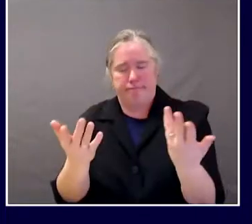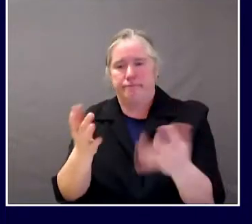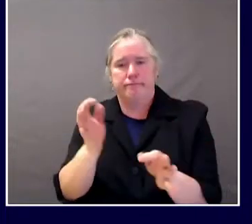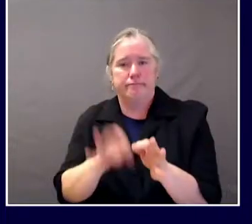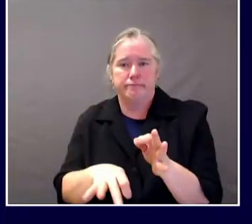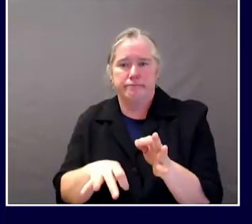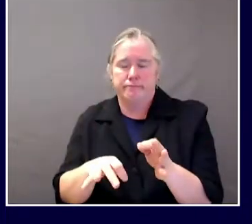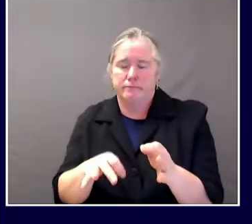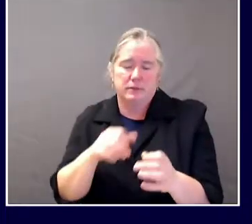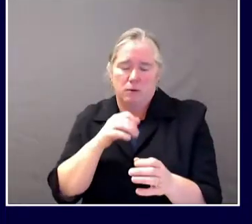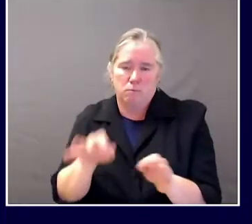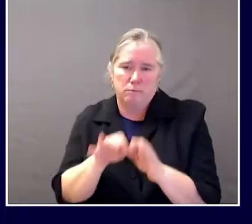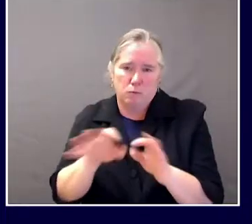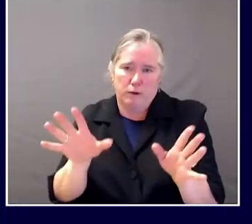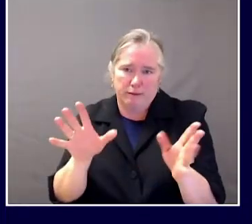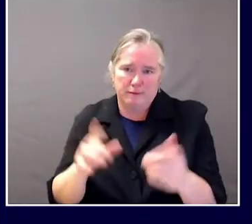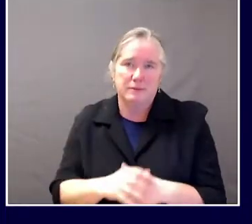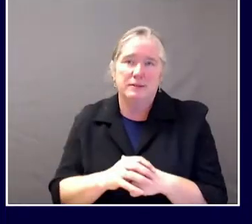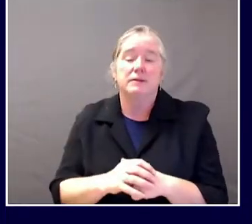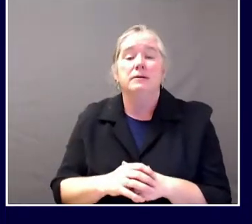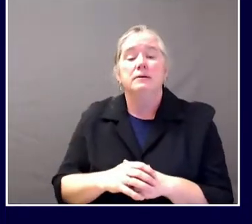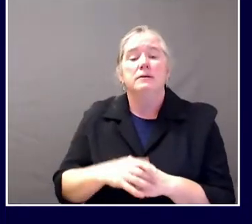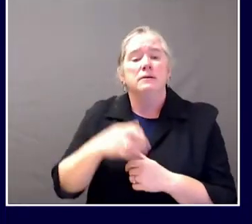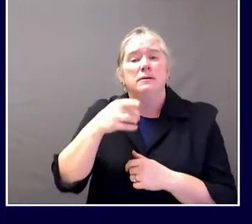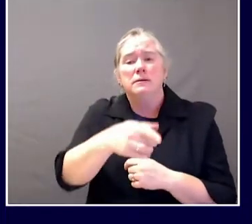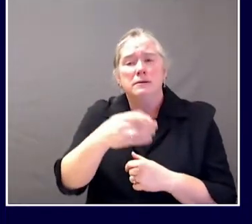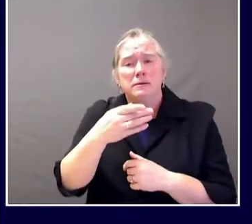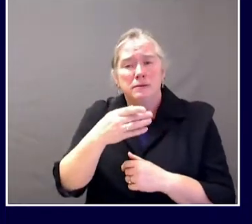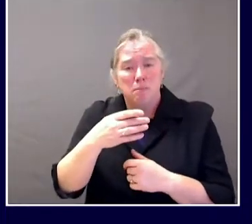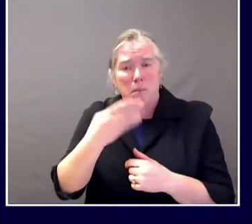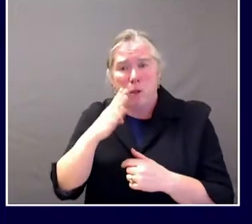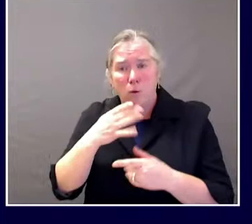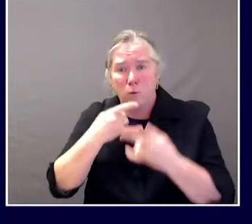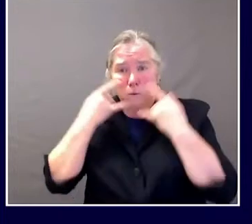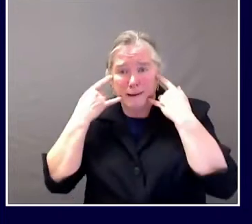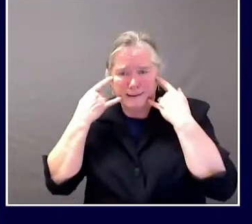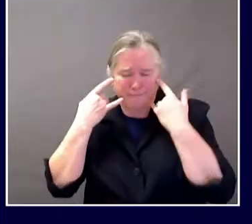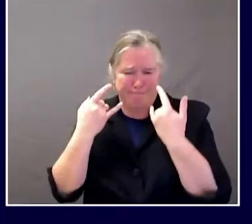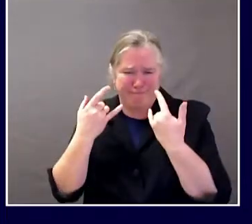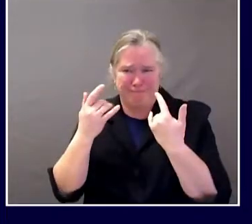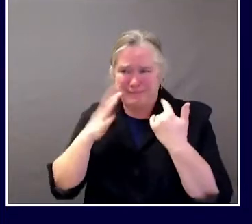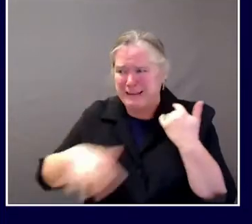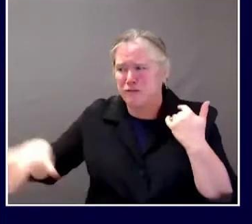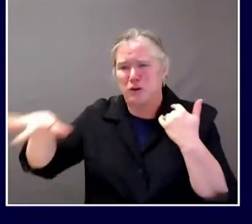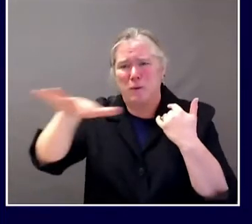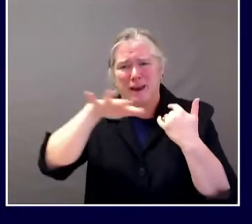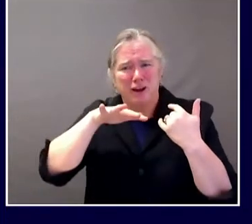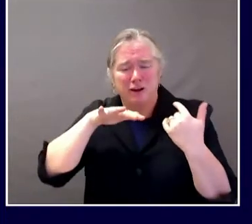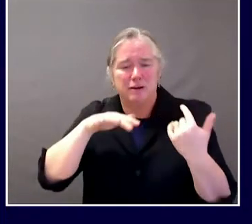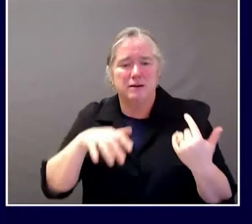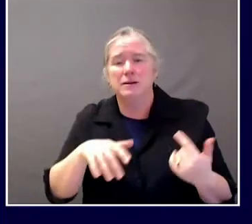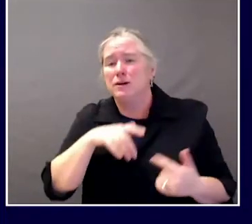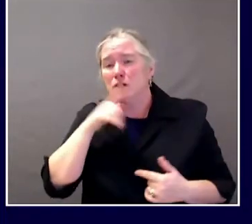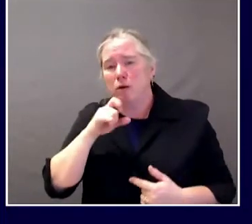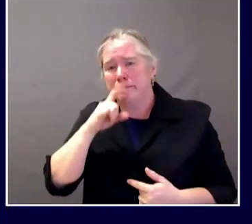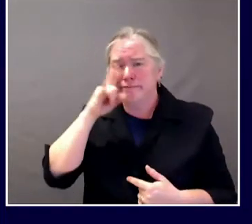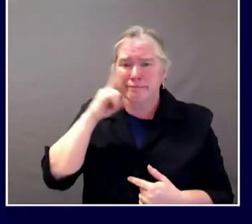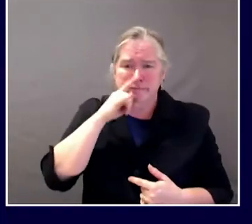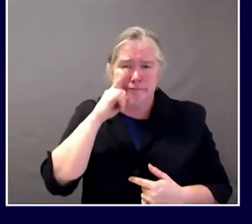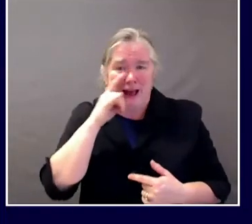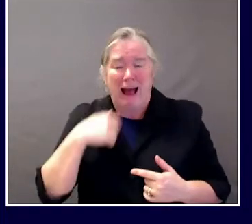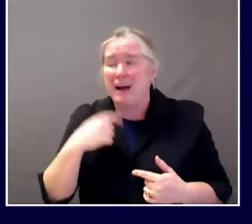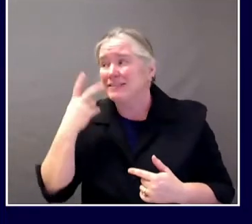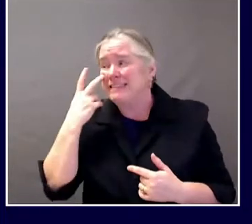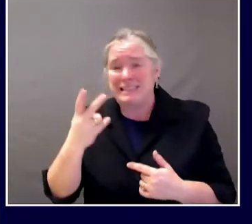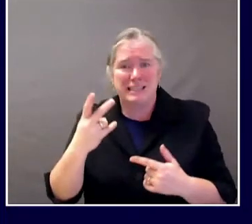These coverings are widely available now. It doesn't have to be something that is gold plated or anything or some of the craziness that I've